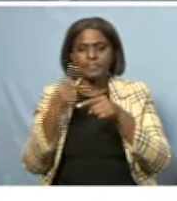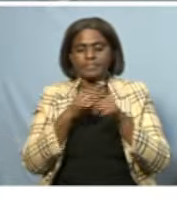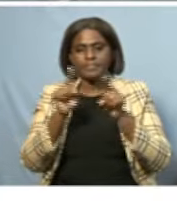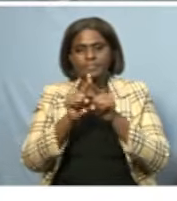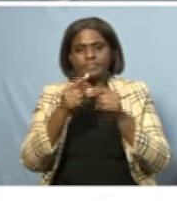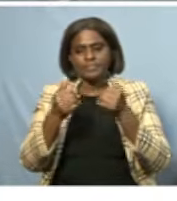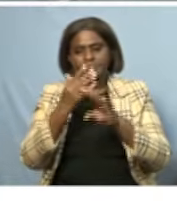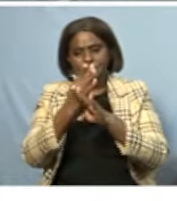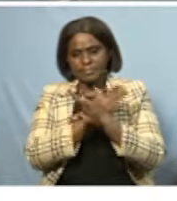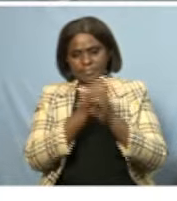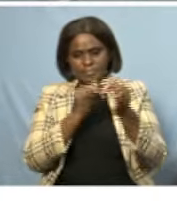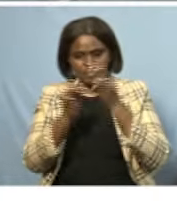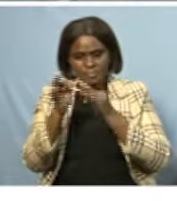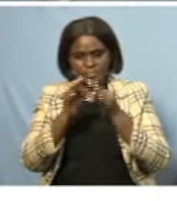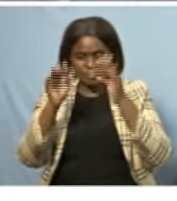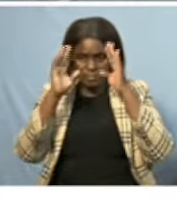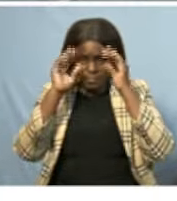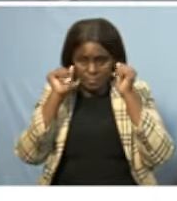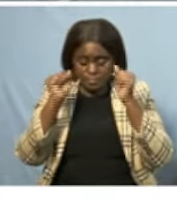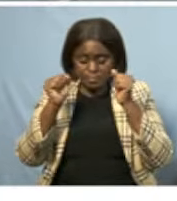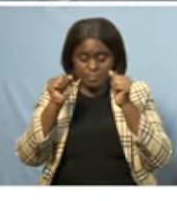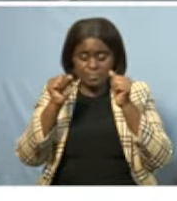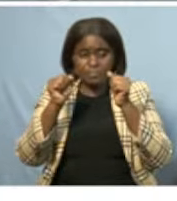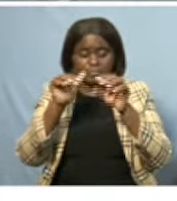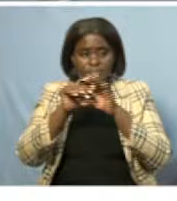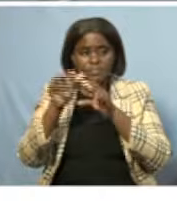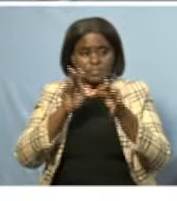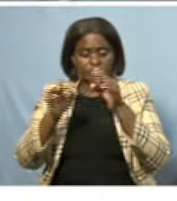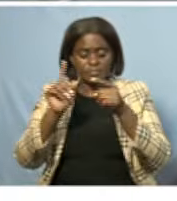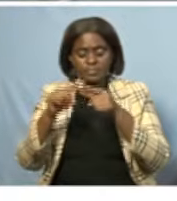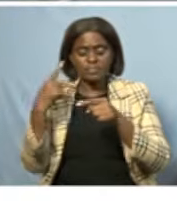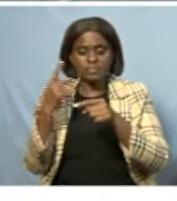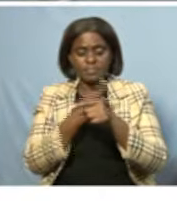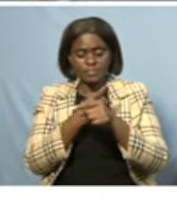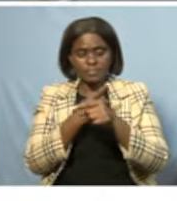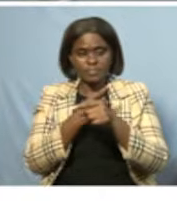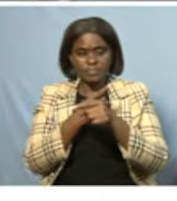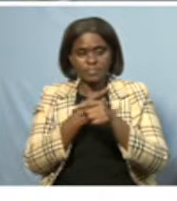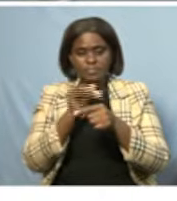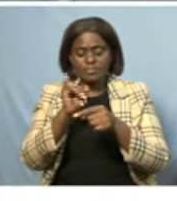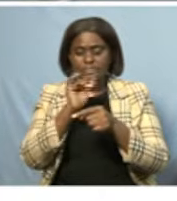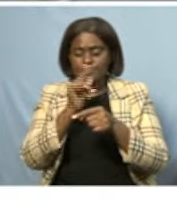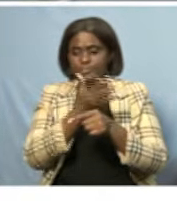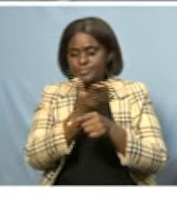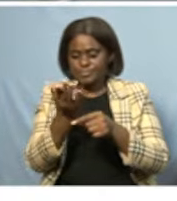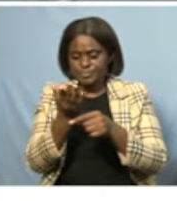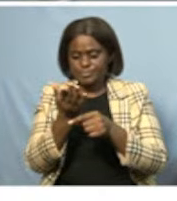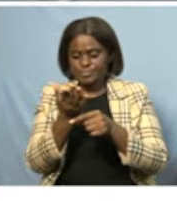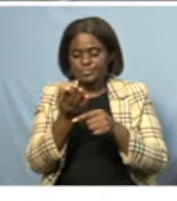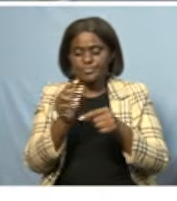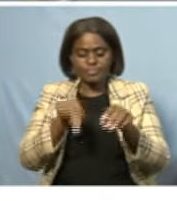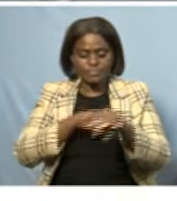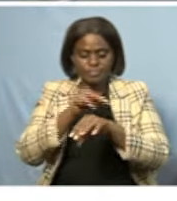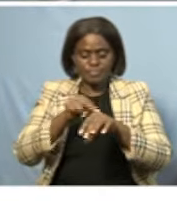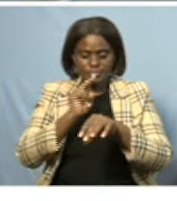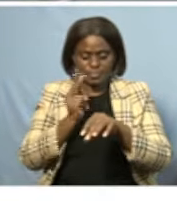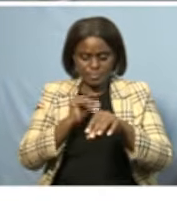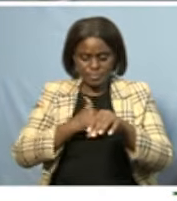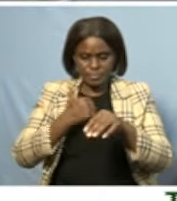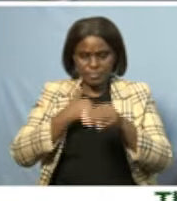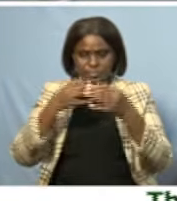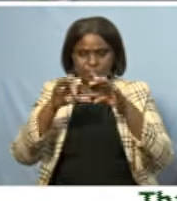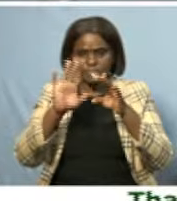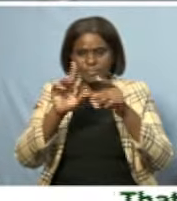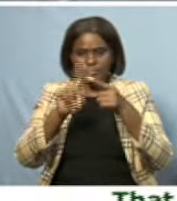as earlier highlighted by His Excellency in his address to Parliament, that as a nation we have